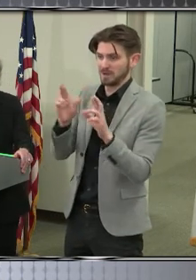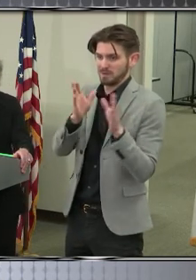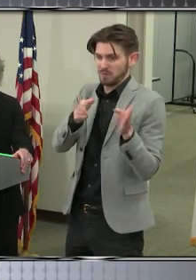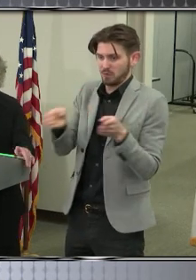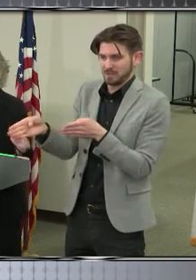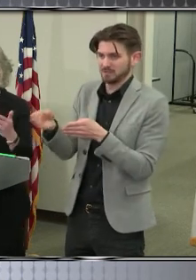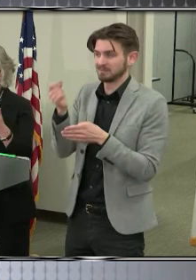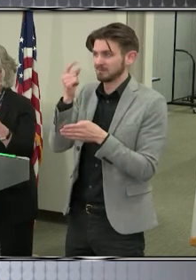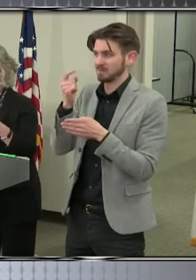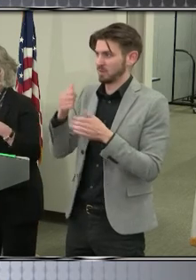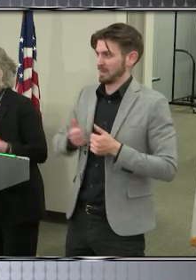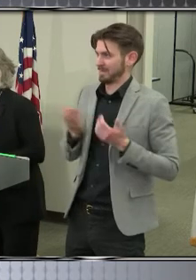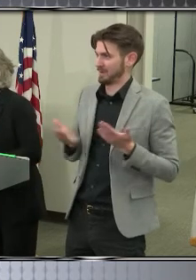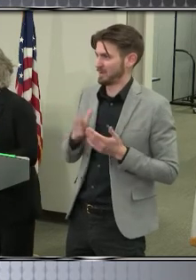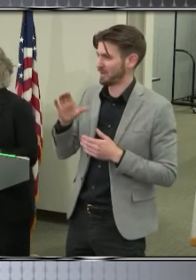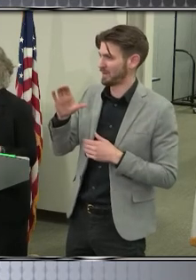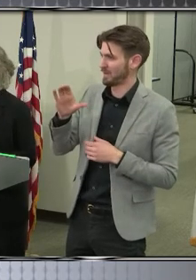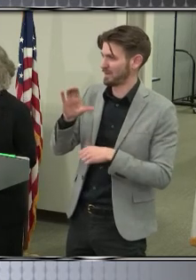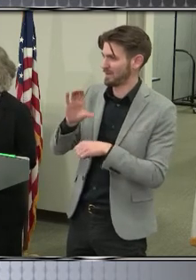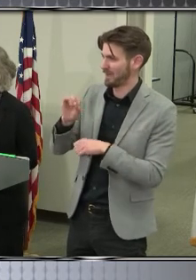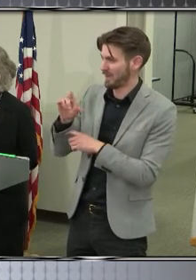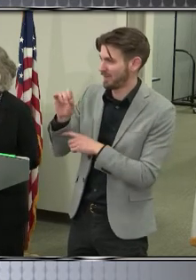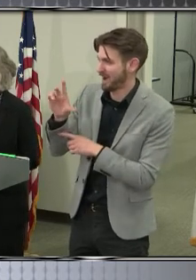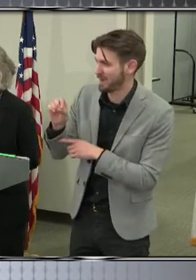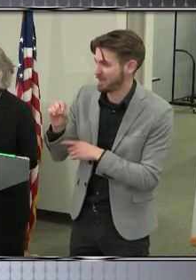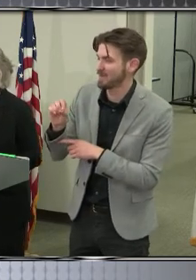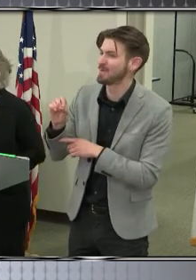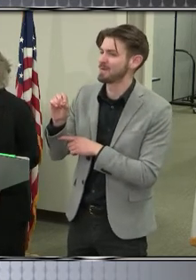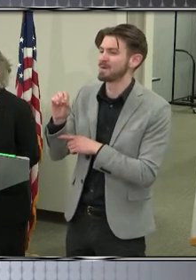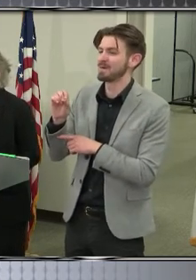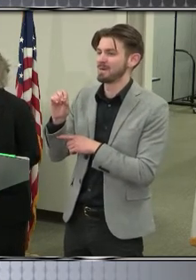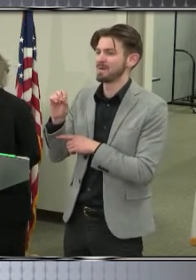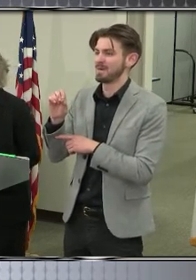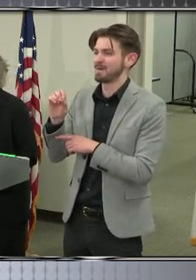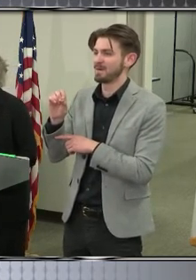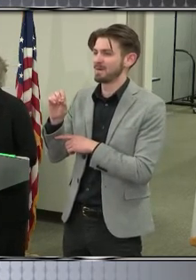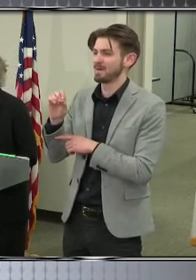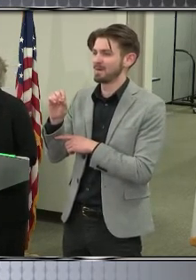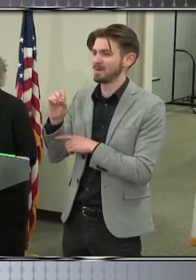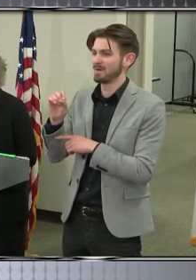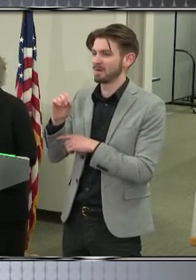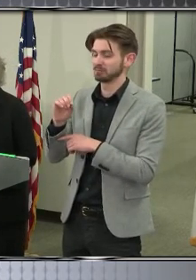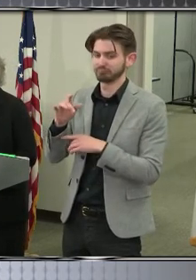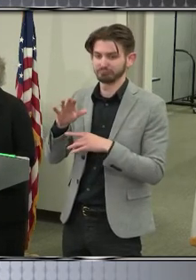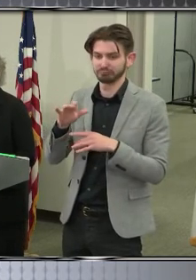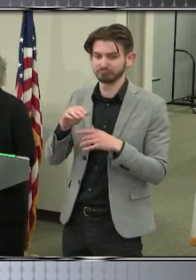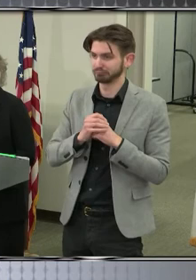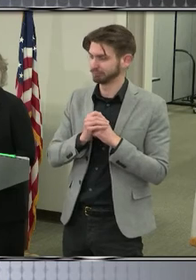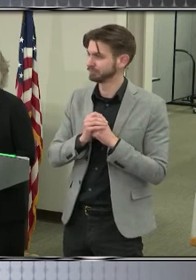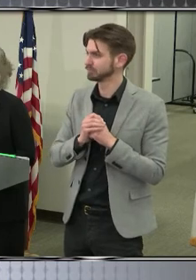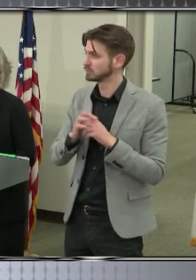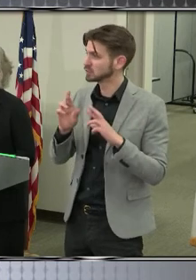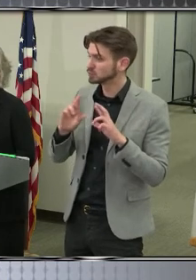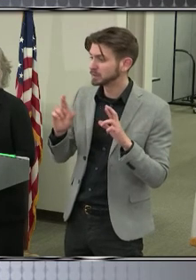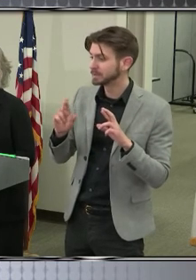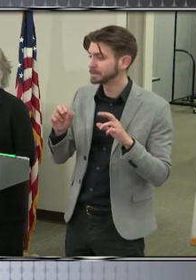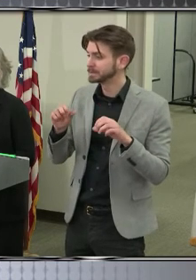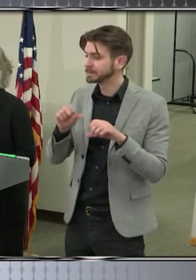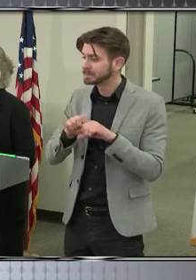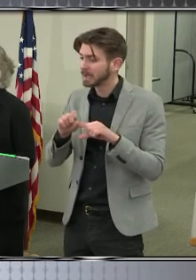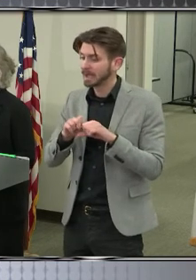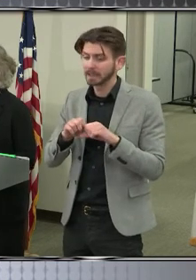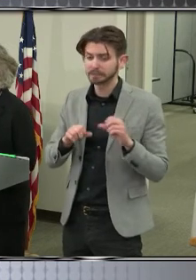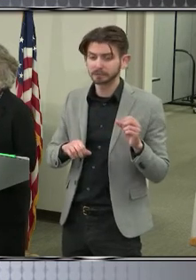routinely, you know, you get in your car, you make sure that you've got gas, you've rotated your tires, and you put your seatbelt on, knowing that